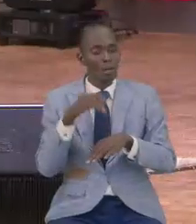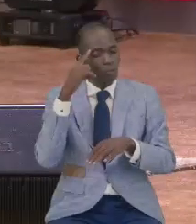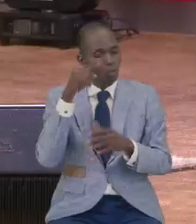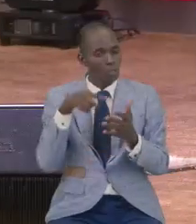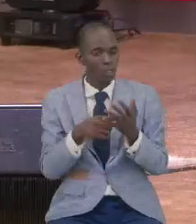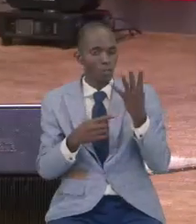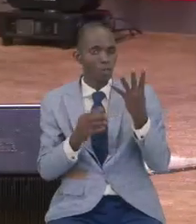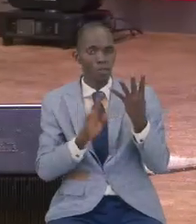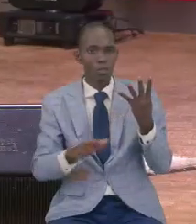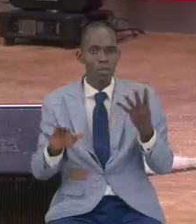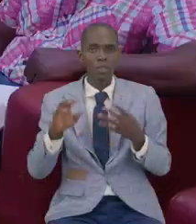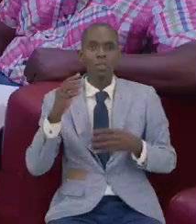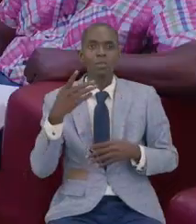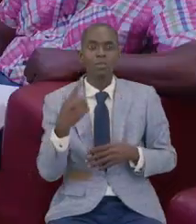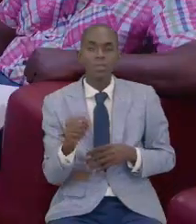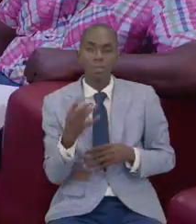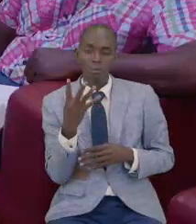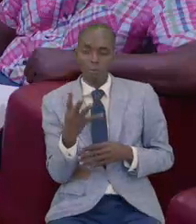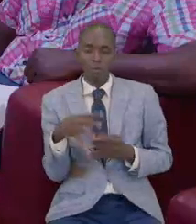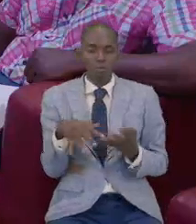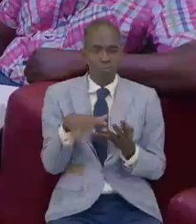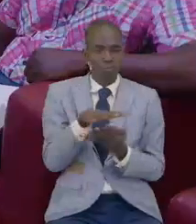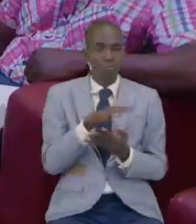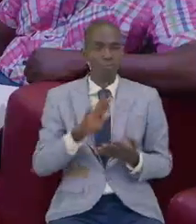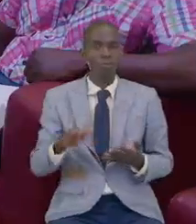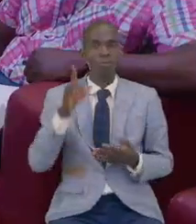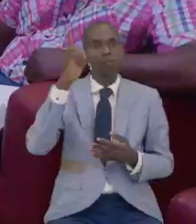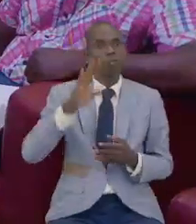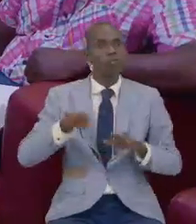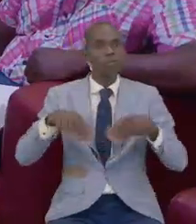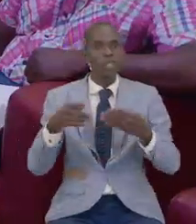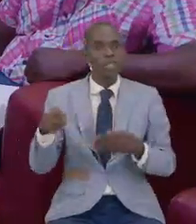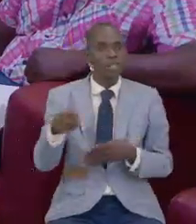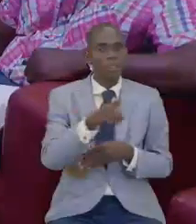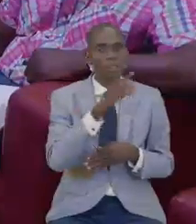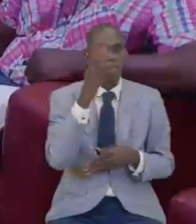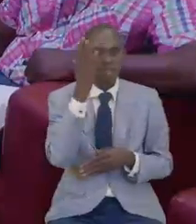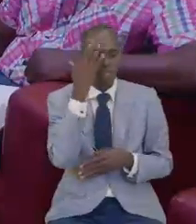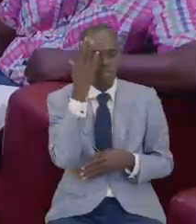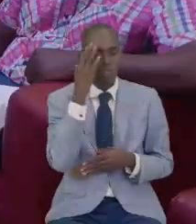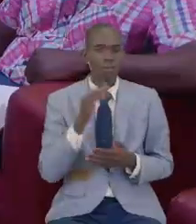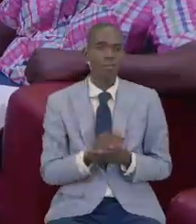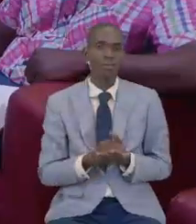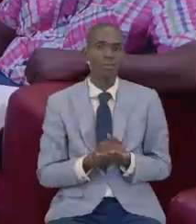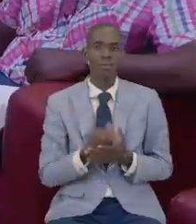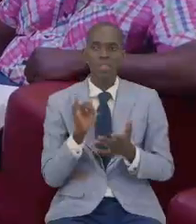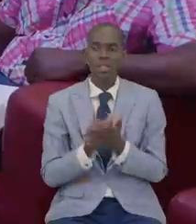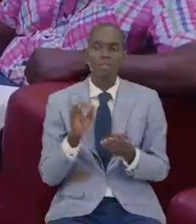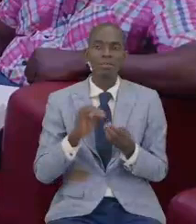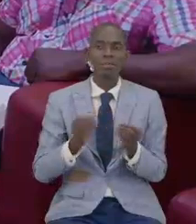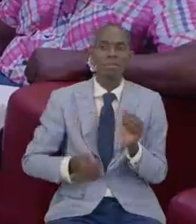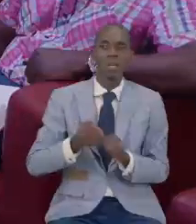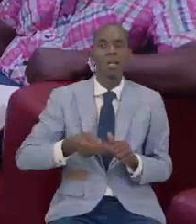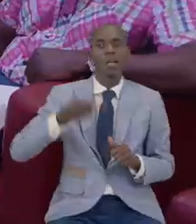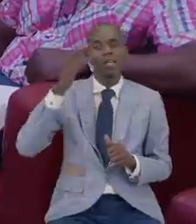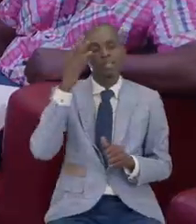Daniel, Shadrach, Meshach, and Abednego, God gave them knowledge. That's higher knowledge.